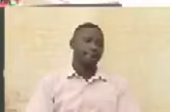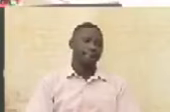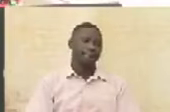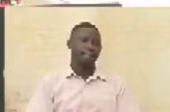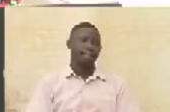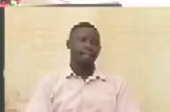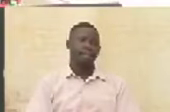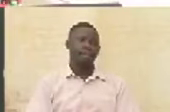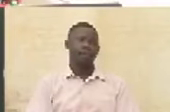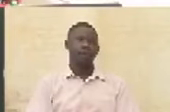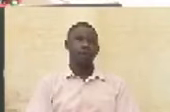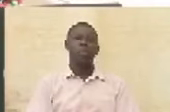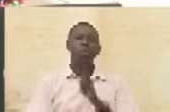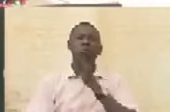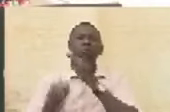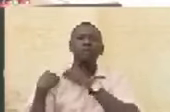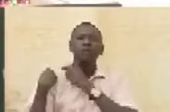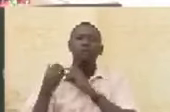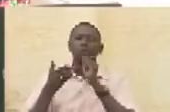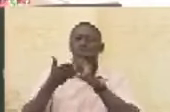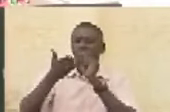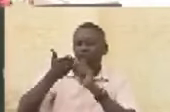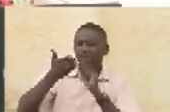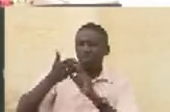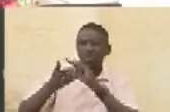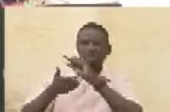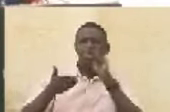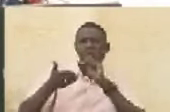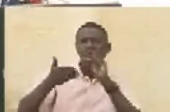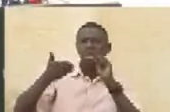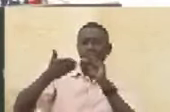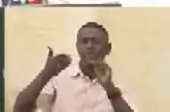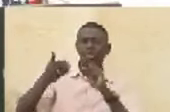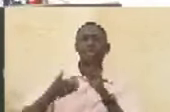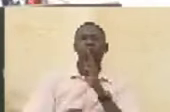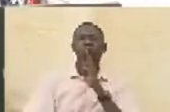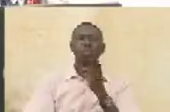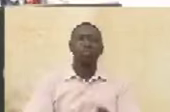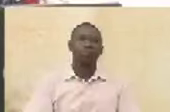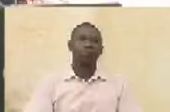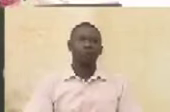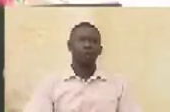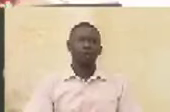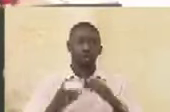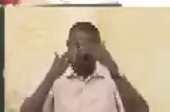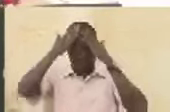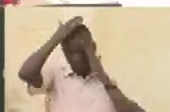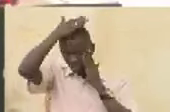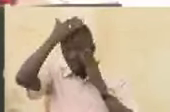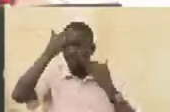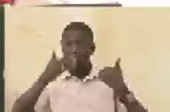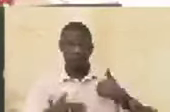Who was taking down these names? Jumala benu ñu molto sa fe kang. Sojaro, the soldiers.